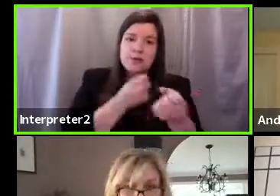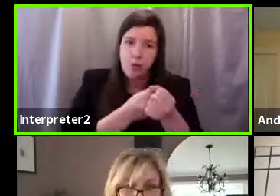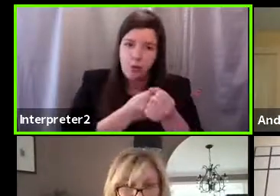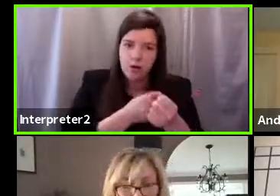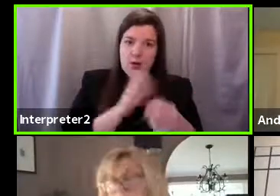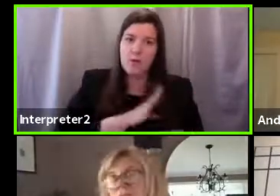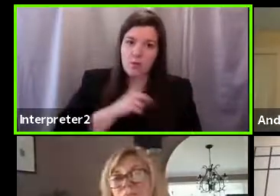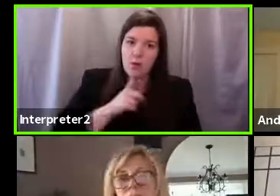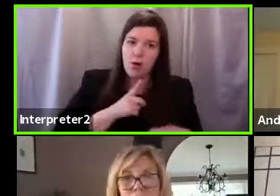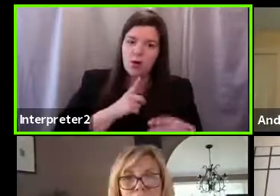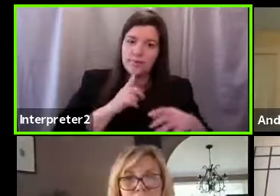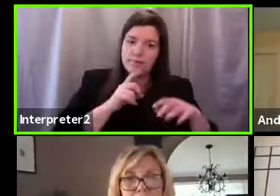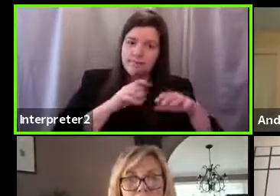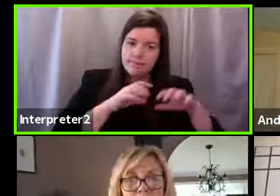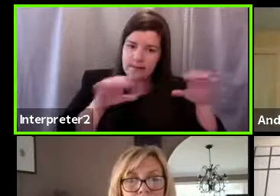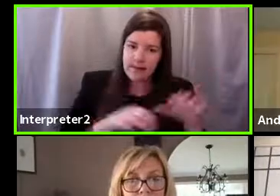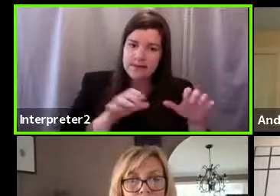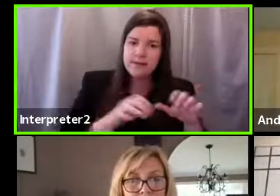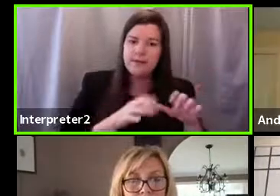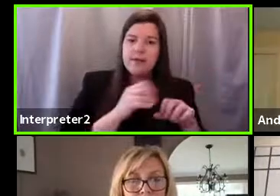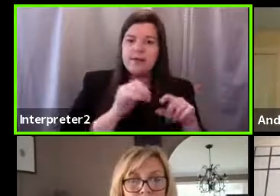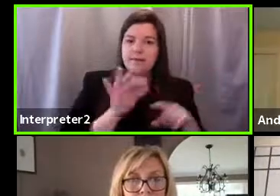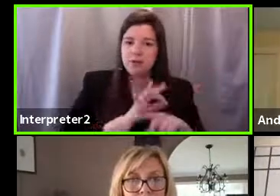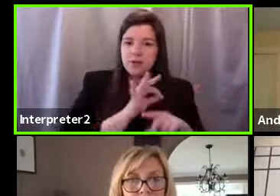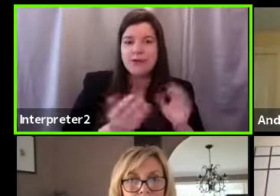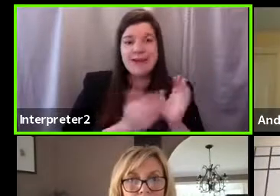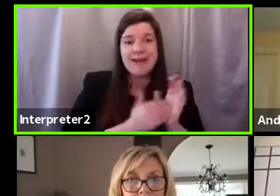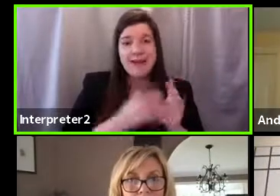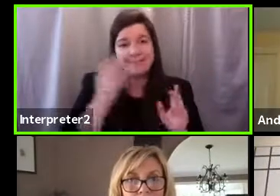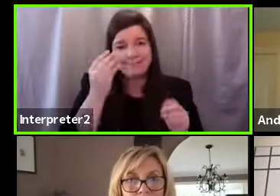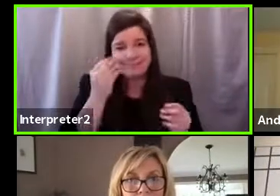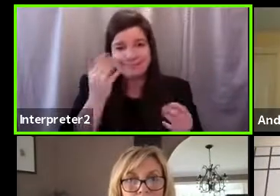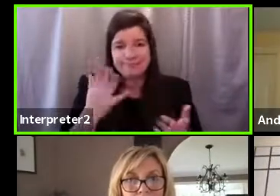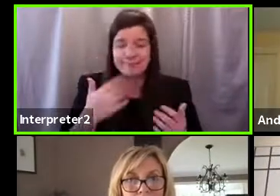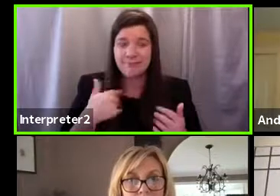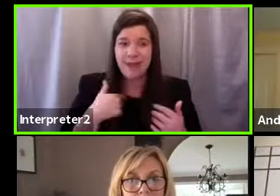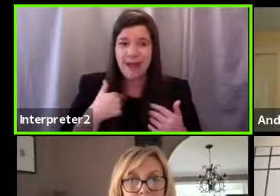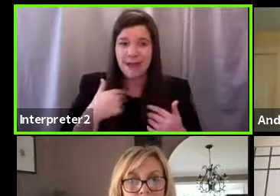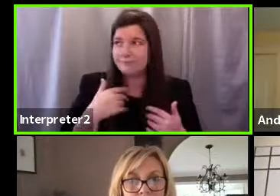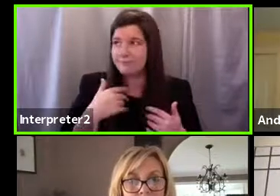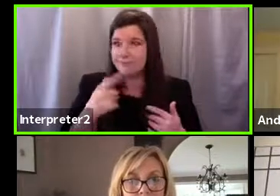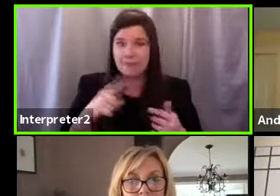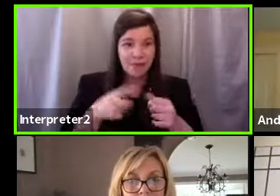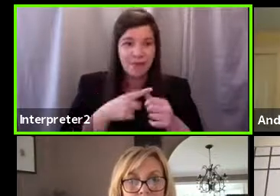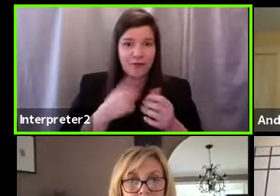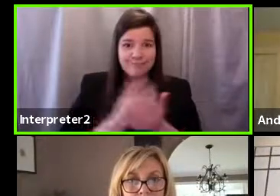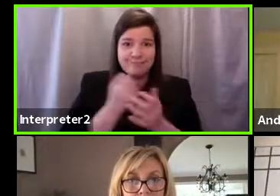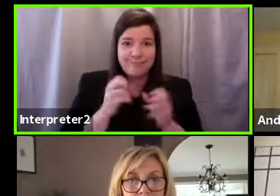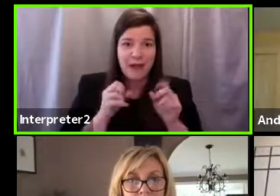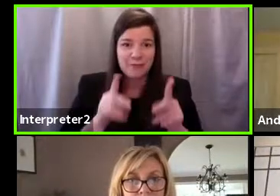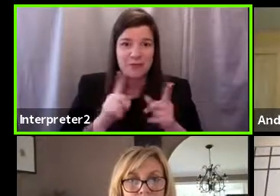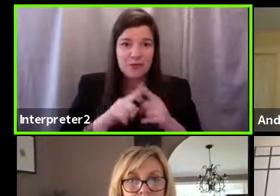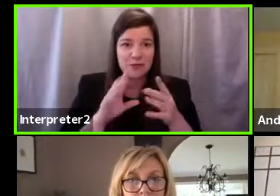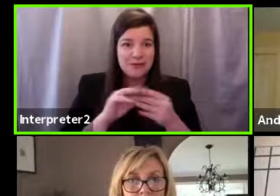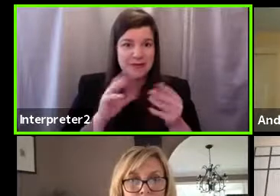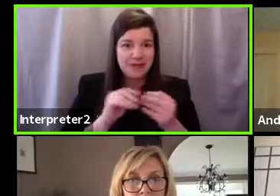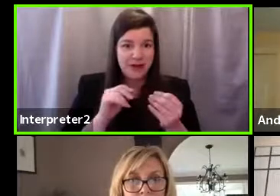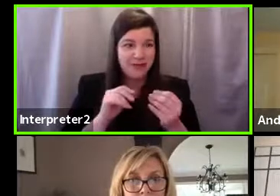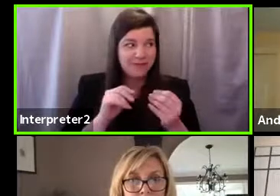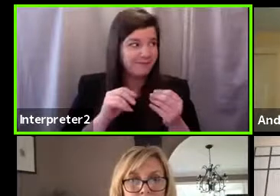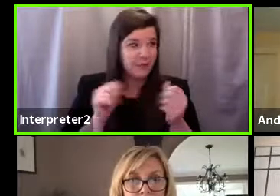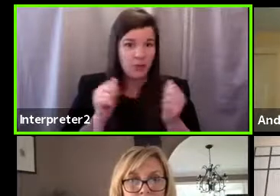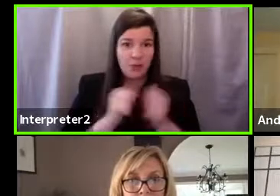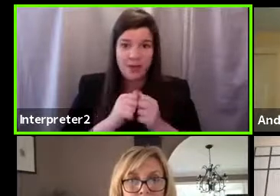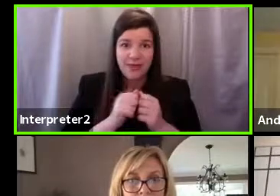So with that, I'd also like to say, I'd be remiss, this is my first opportunity to testify before the budget committees, and I think having the